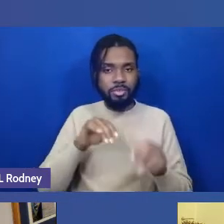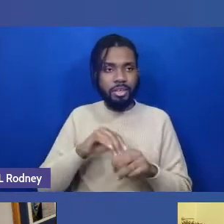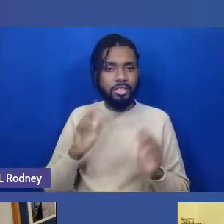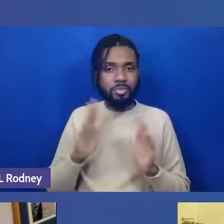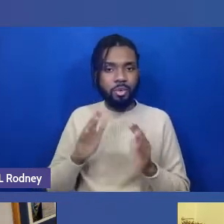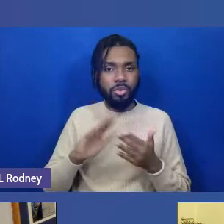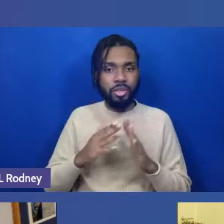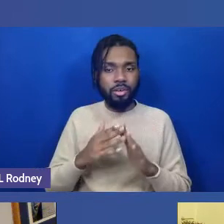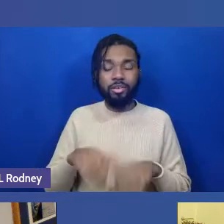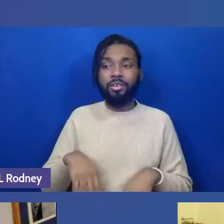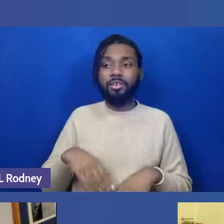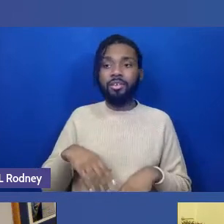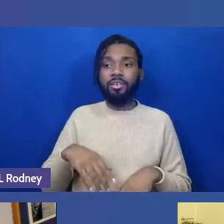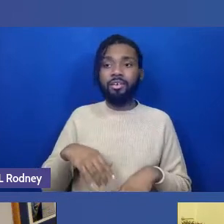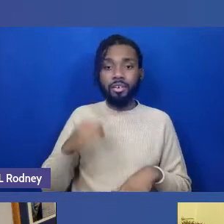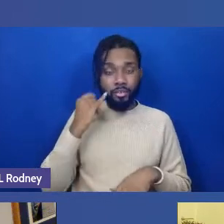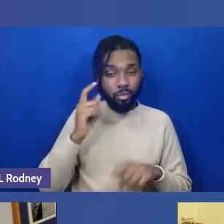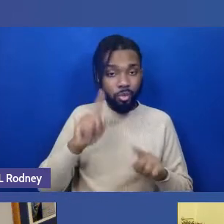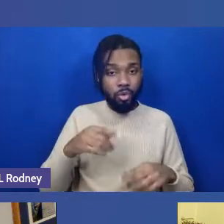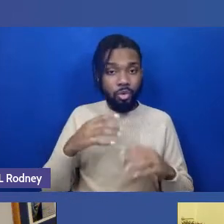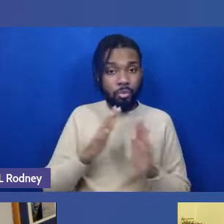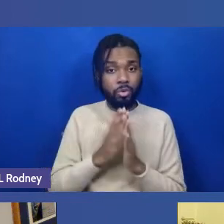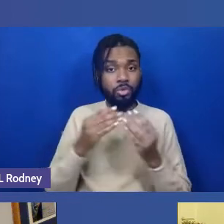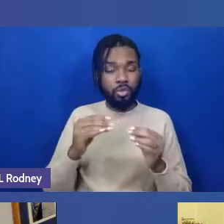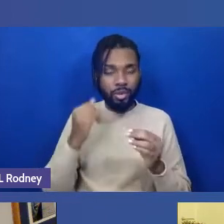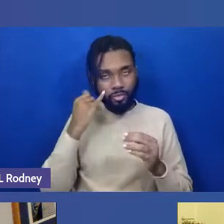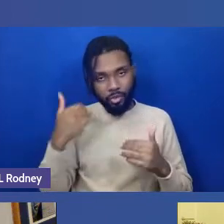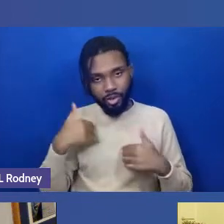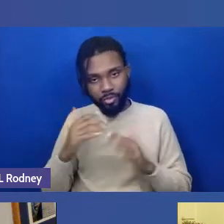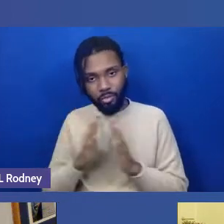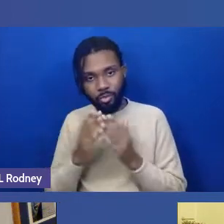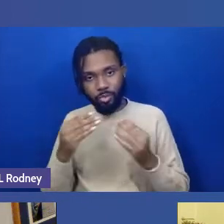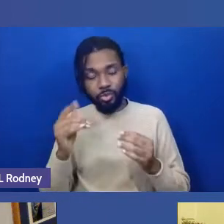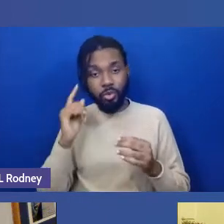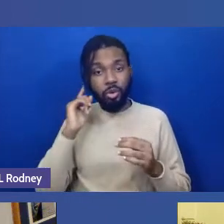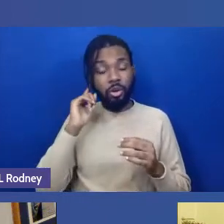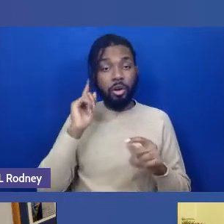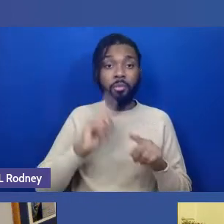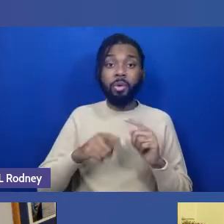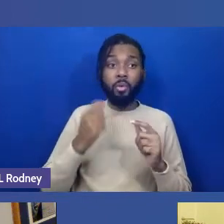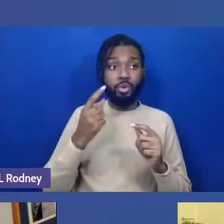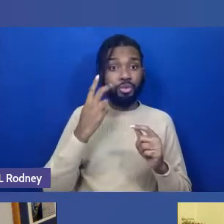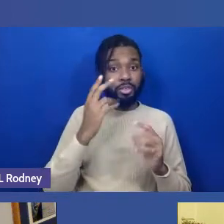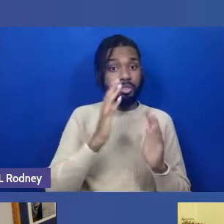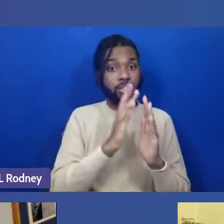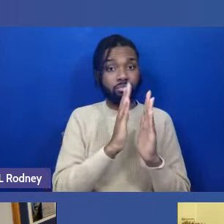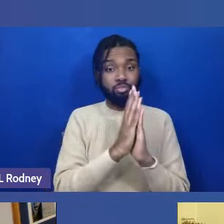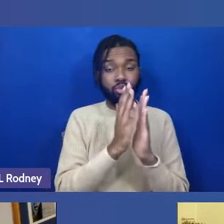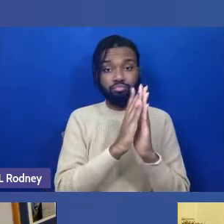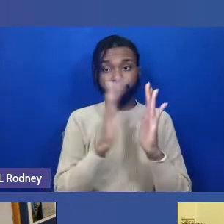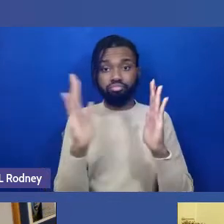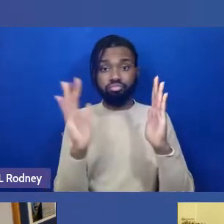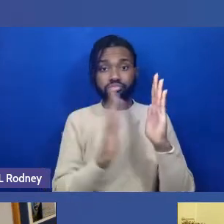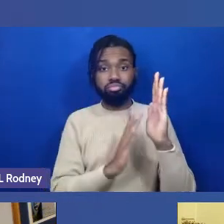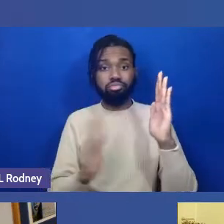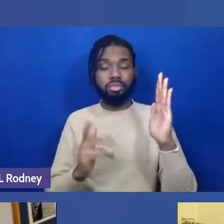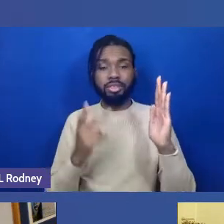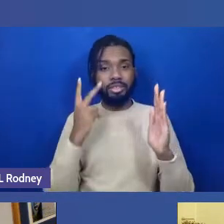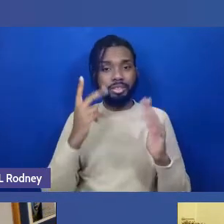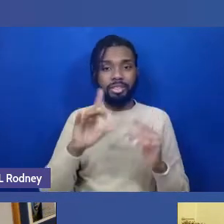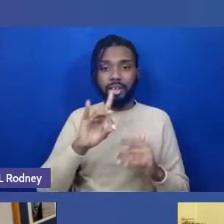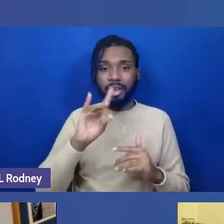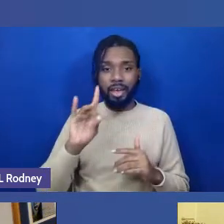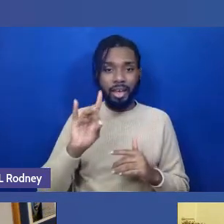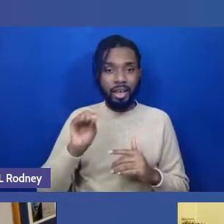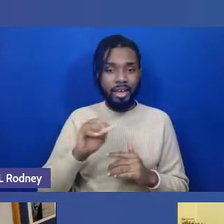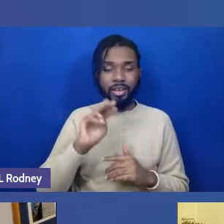if you have a bookstore nowadays, you might not, right? You go to the bookstore and what's on the shelves is like 80 million versions of Shakespeare plays, and you're not going to find a